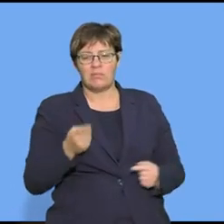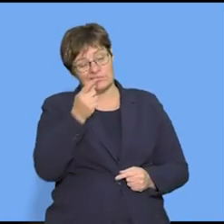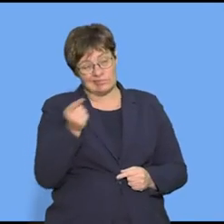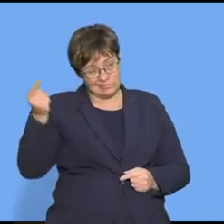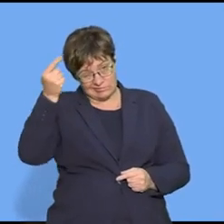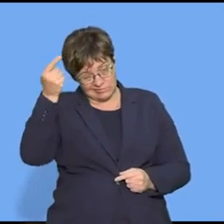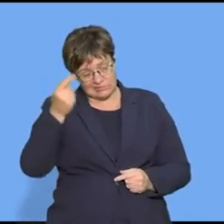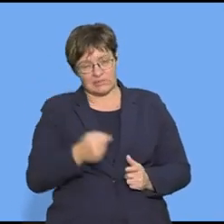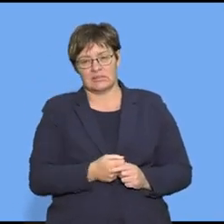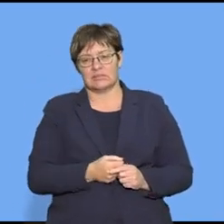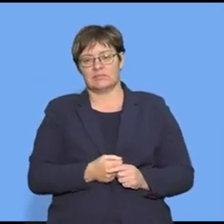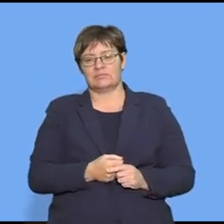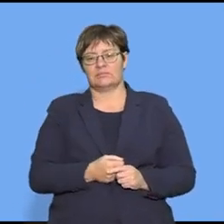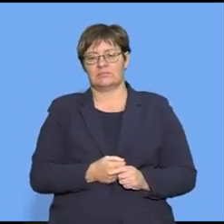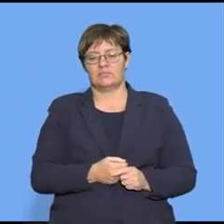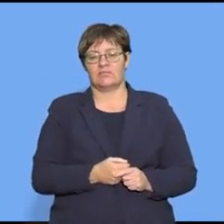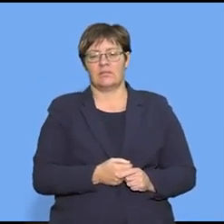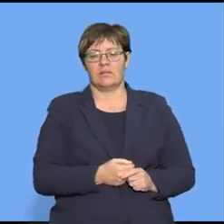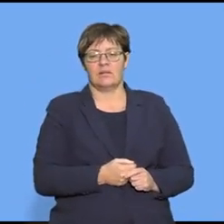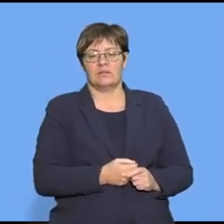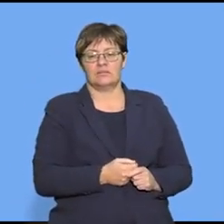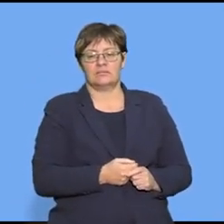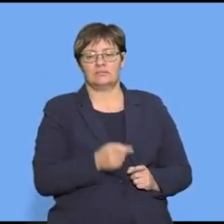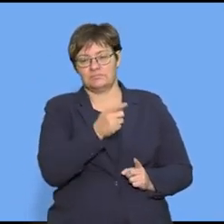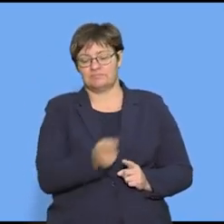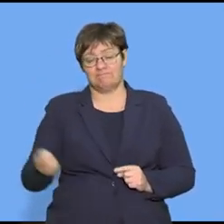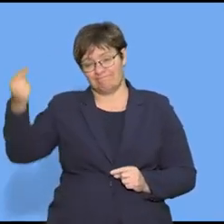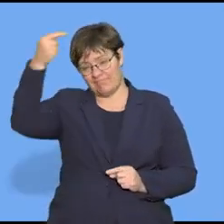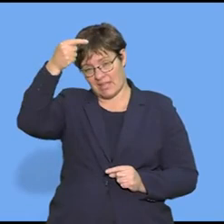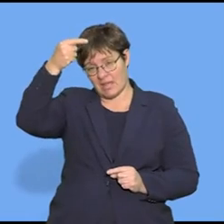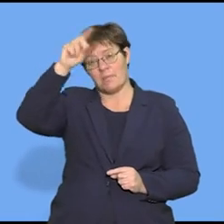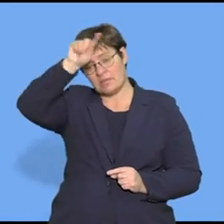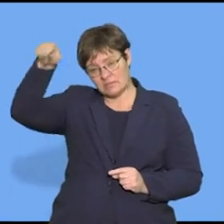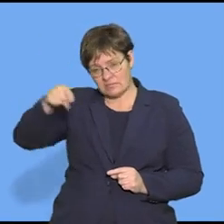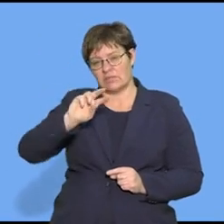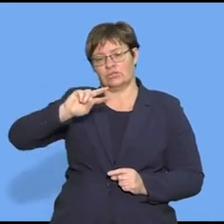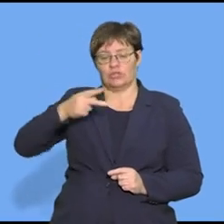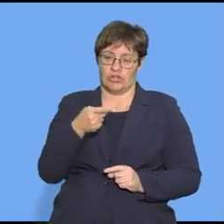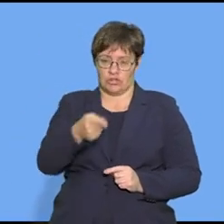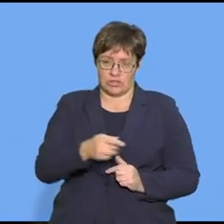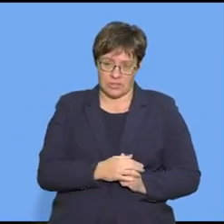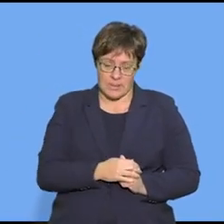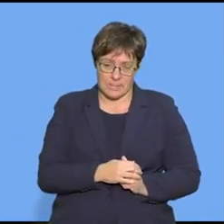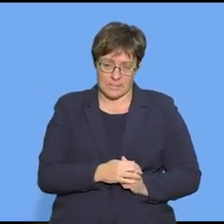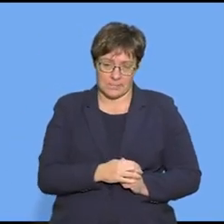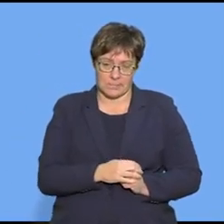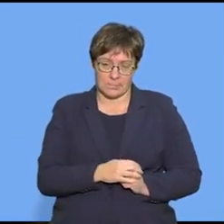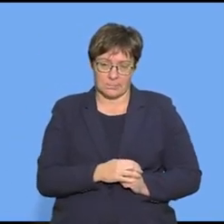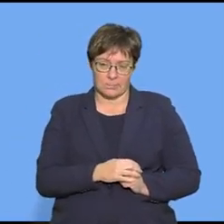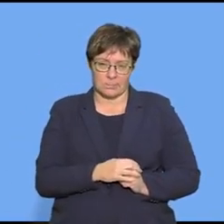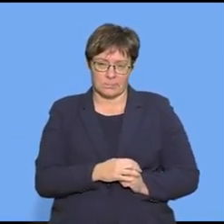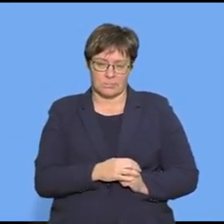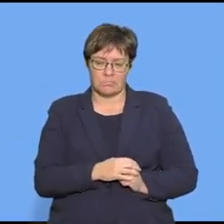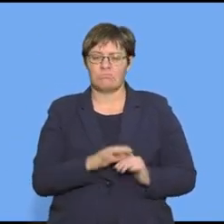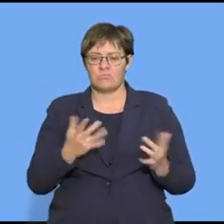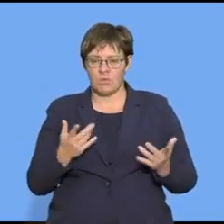formulas from, let's just quickly go here. I'm just simply talking about that formula there, right? So that's where it comes from,